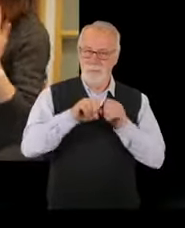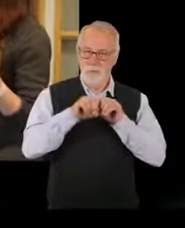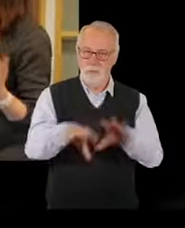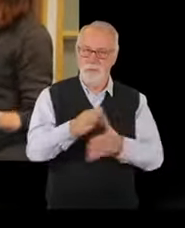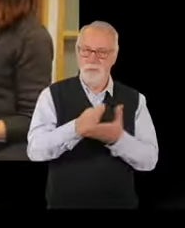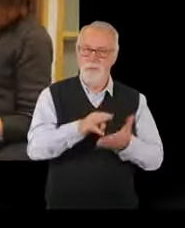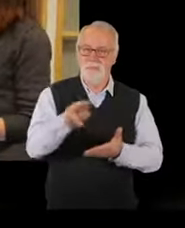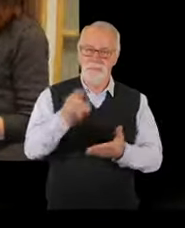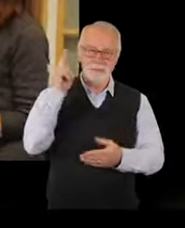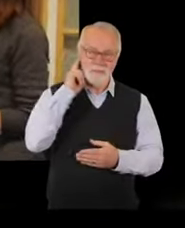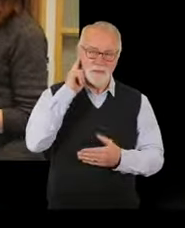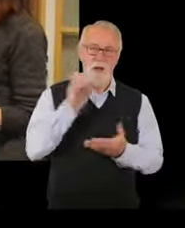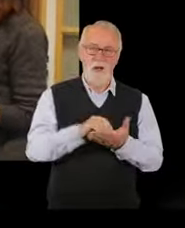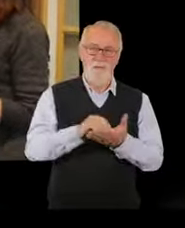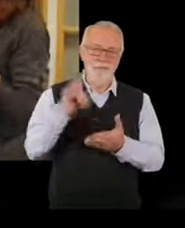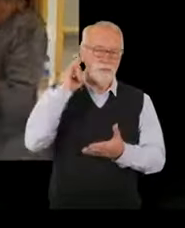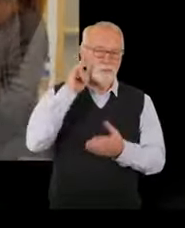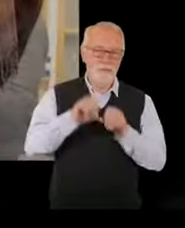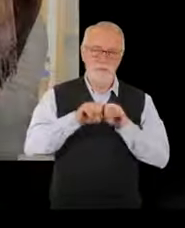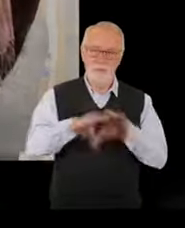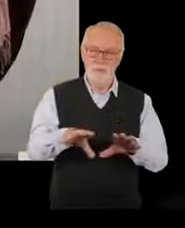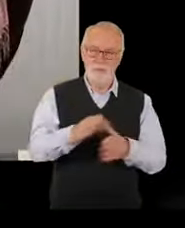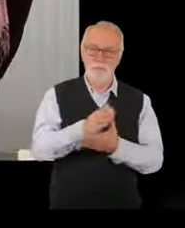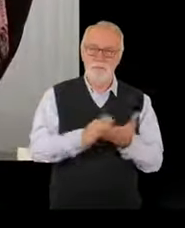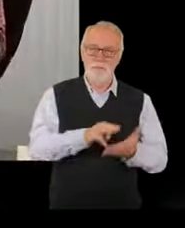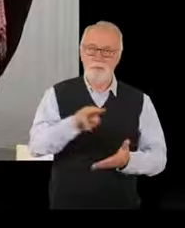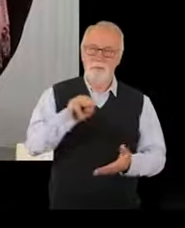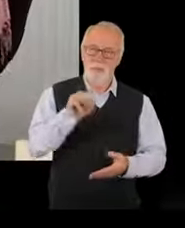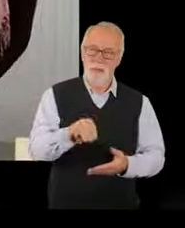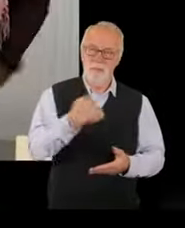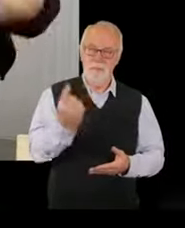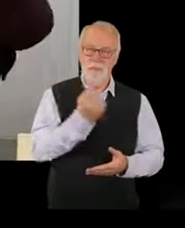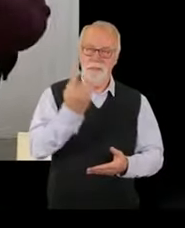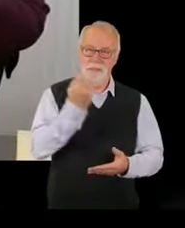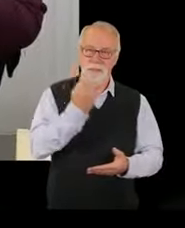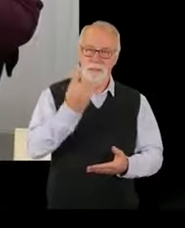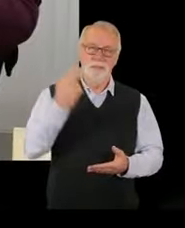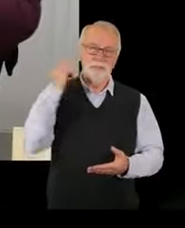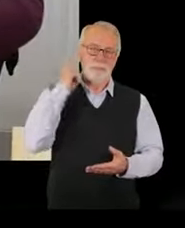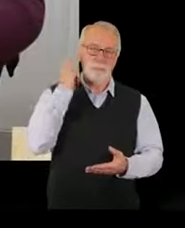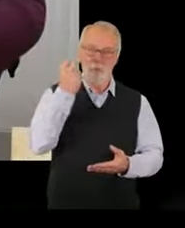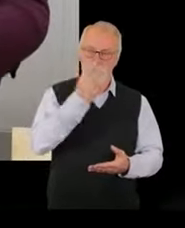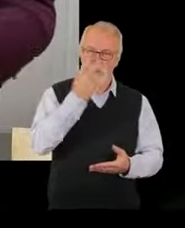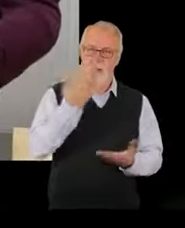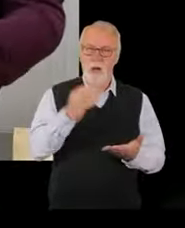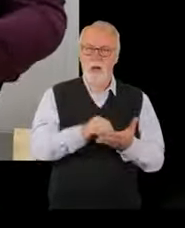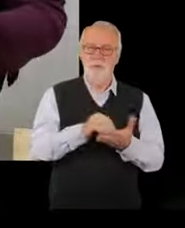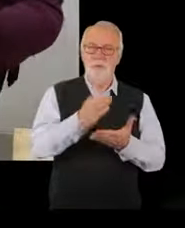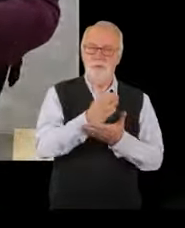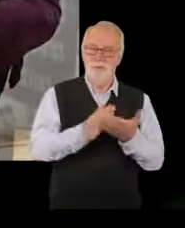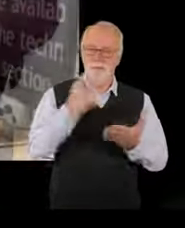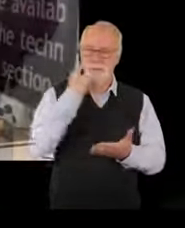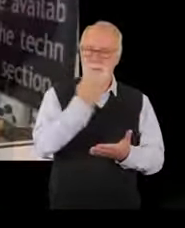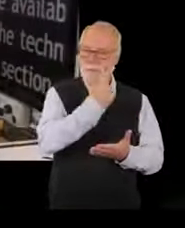or have hearing loss. Some people may be deafblind and have a sight and hearing loss. Some people can be